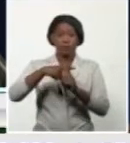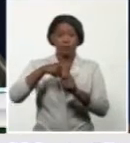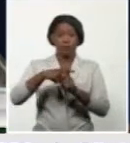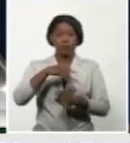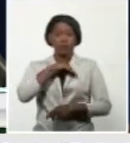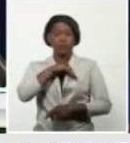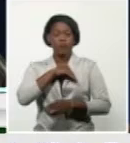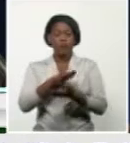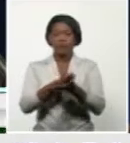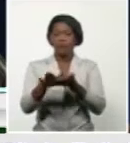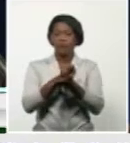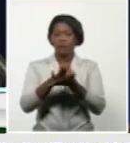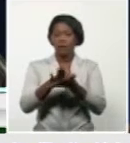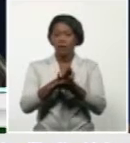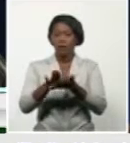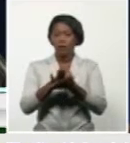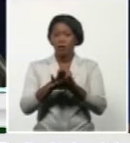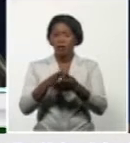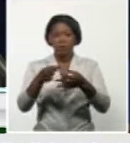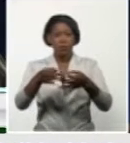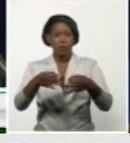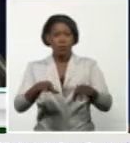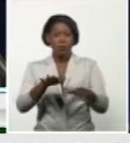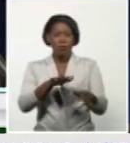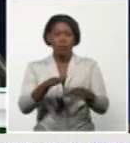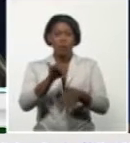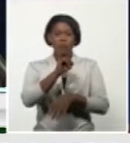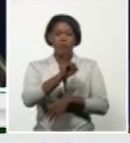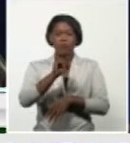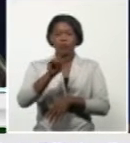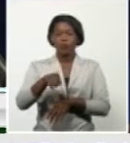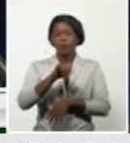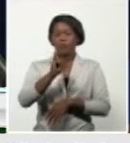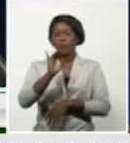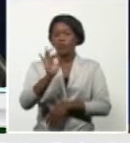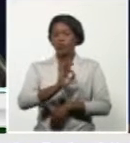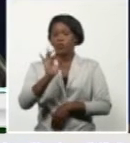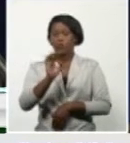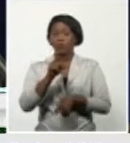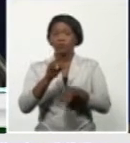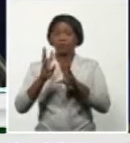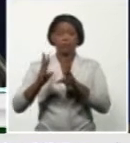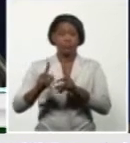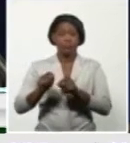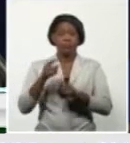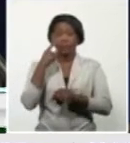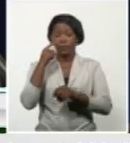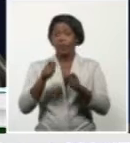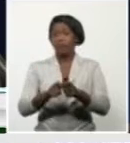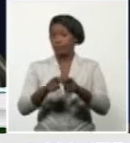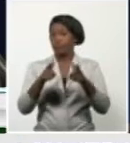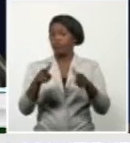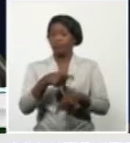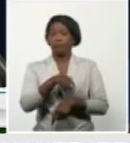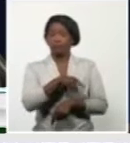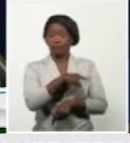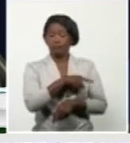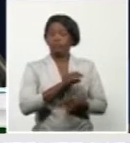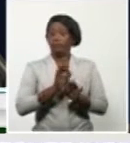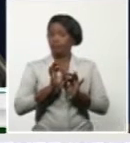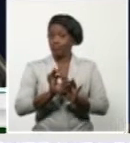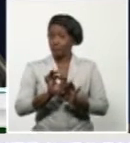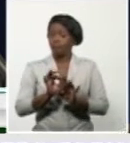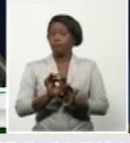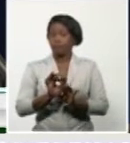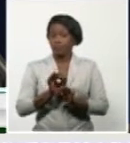6 of the positive cases were asymptomatic, 66.6%, and this number has been increasing